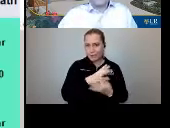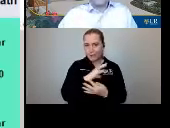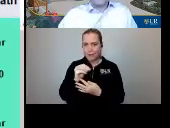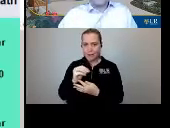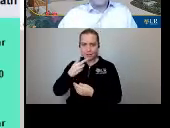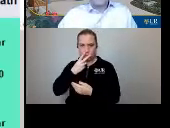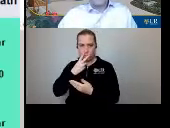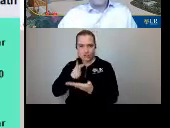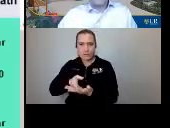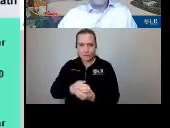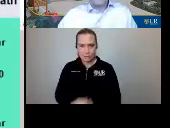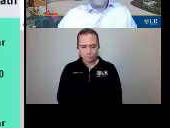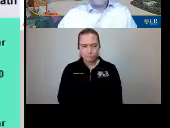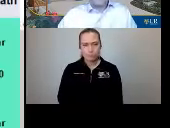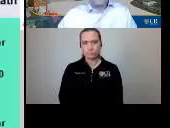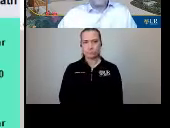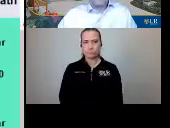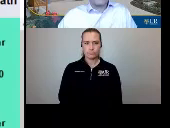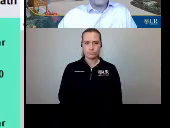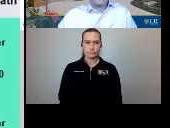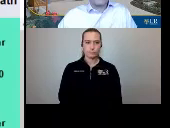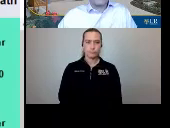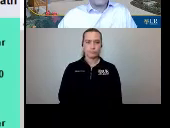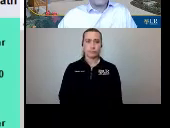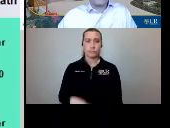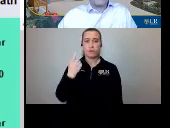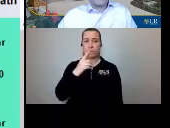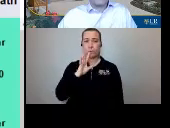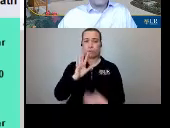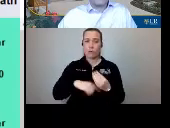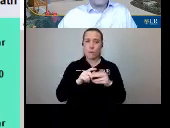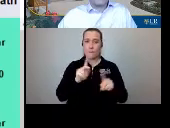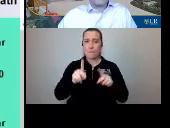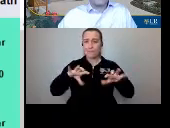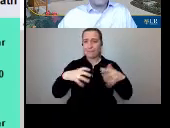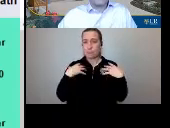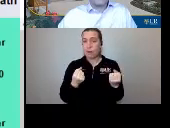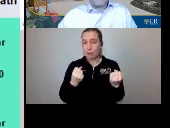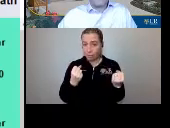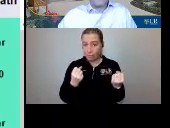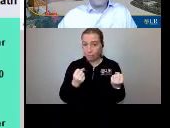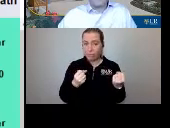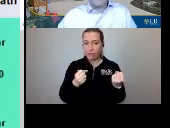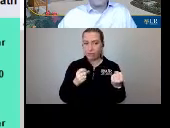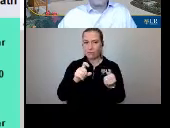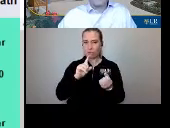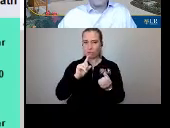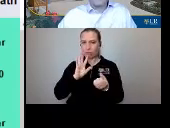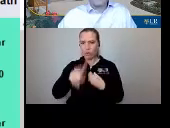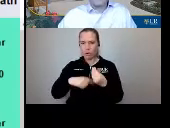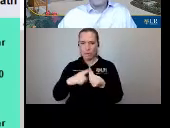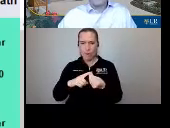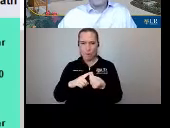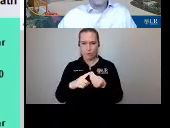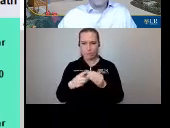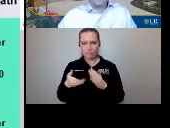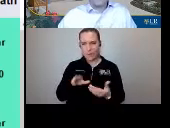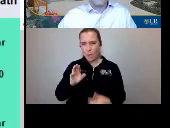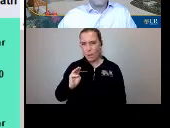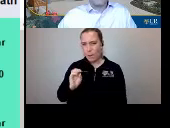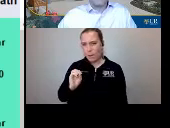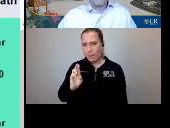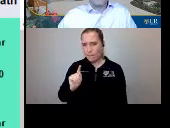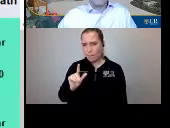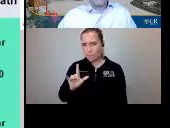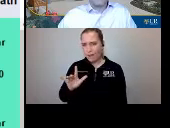So for me, a discussion about population health starts with the discussion of mortality. And it was very clear to me for a long time